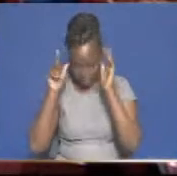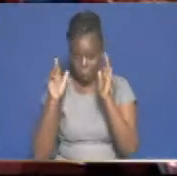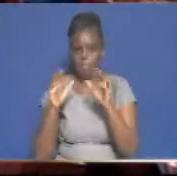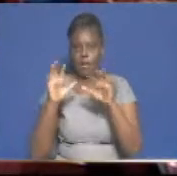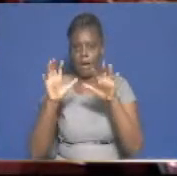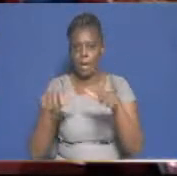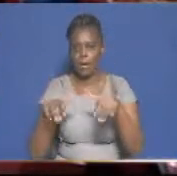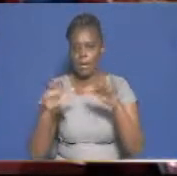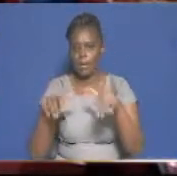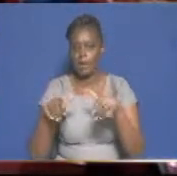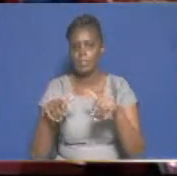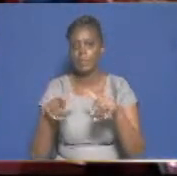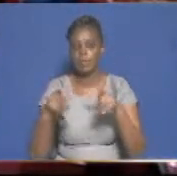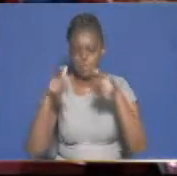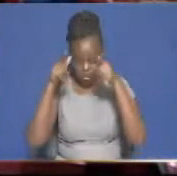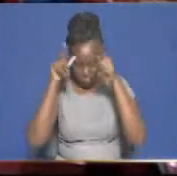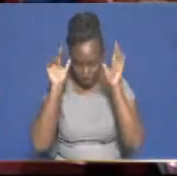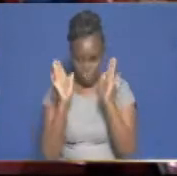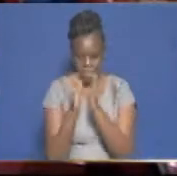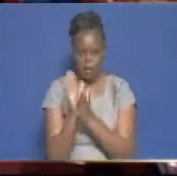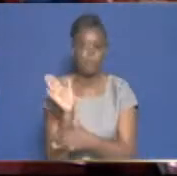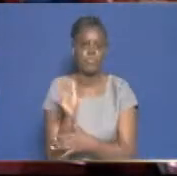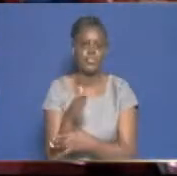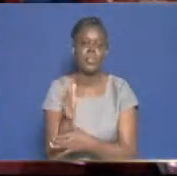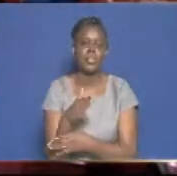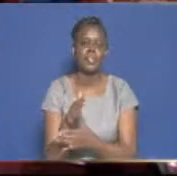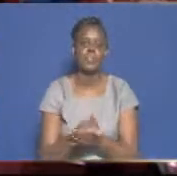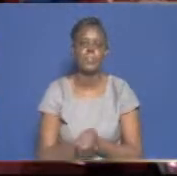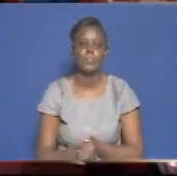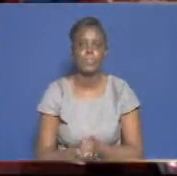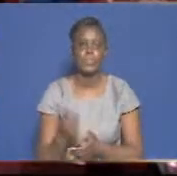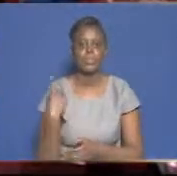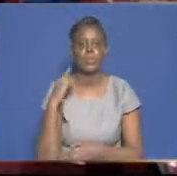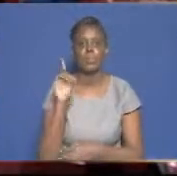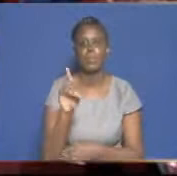agriculture, livestock, and fisheries. One,